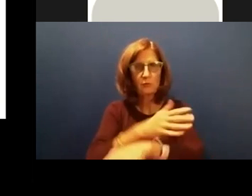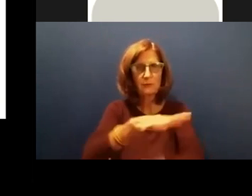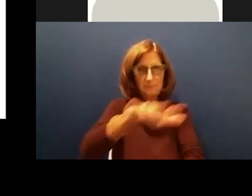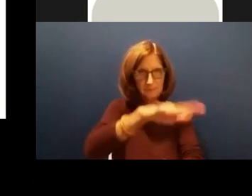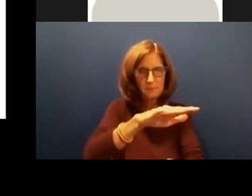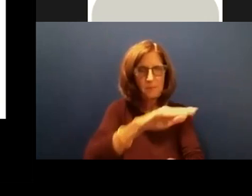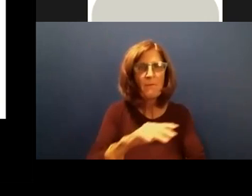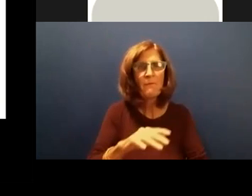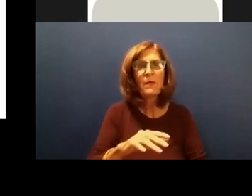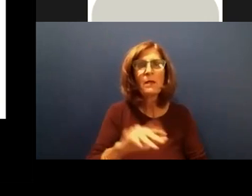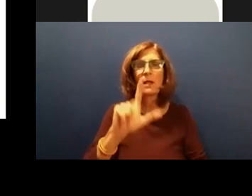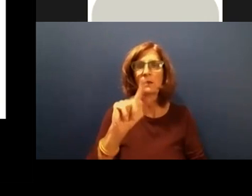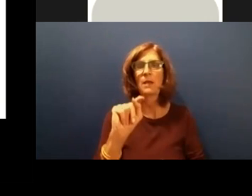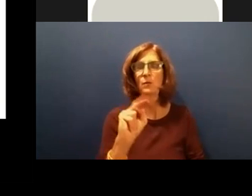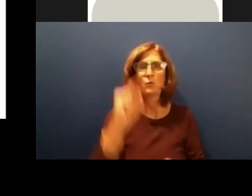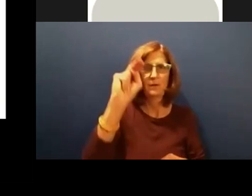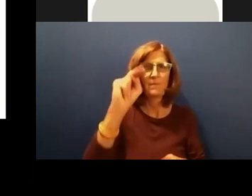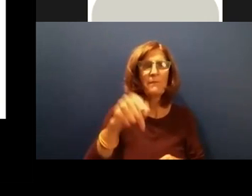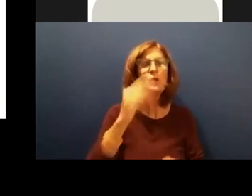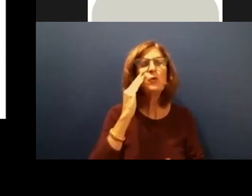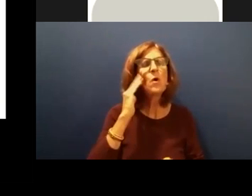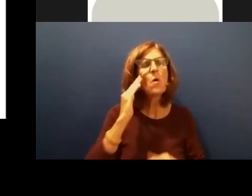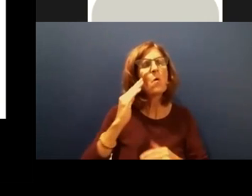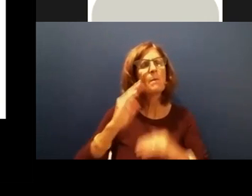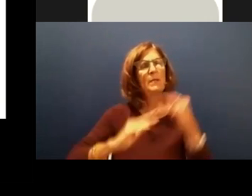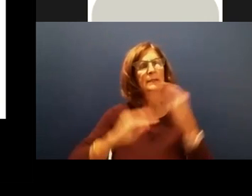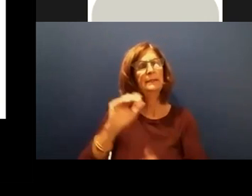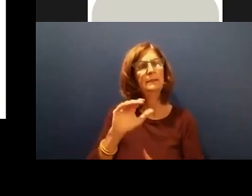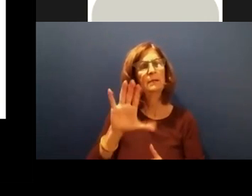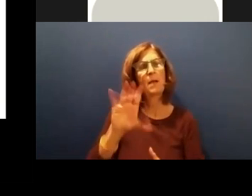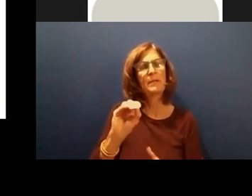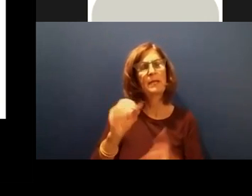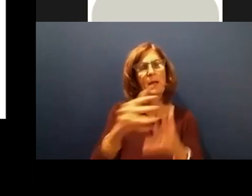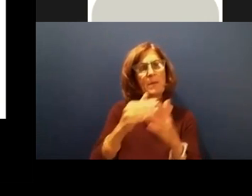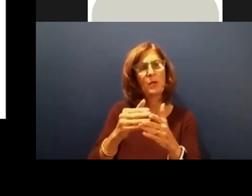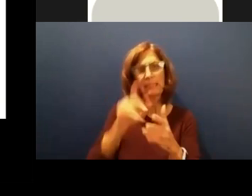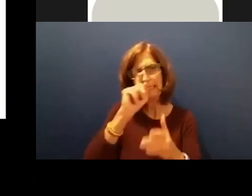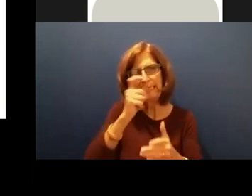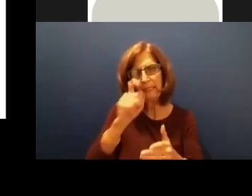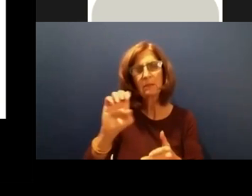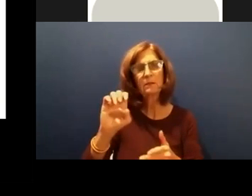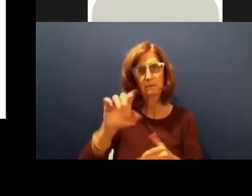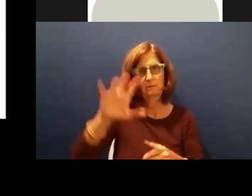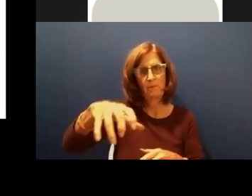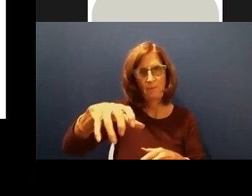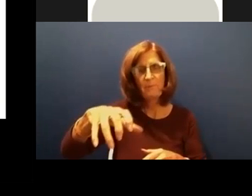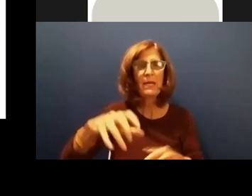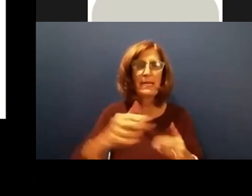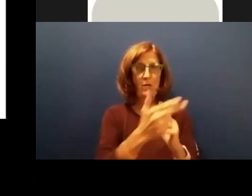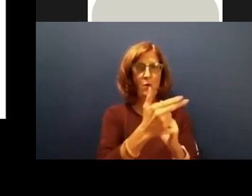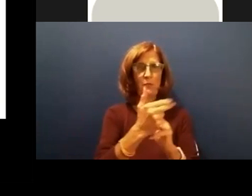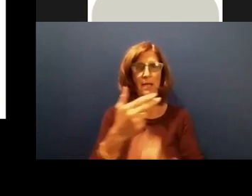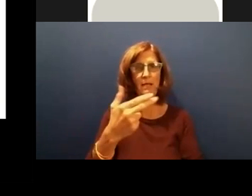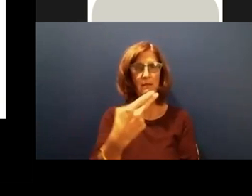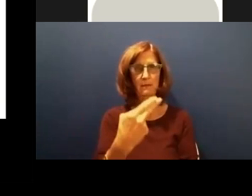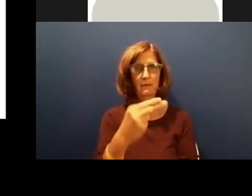north lot, which is between American Eagle and the Hyatt House. We had a summer concert series.